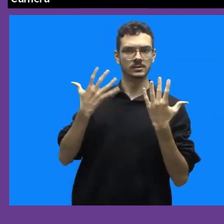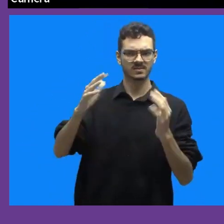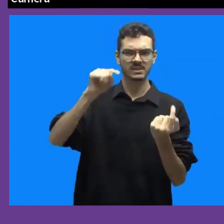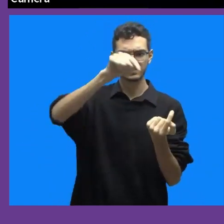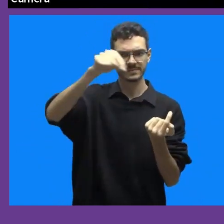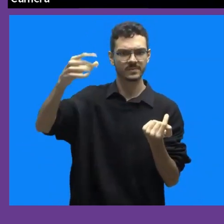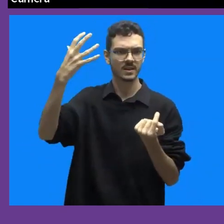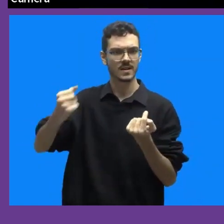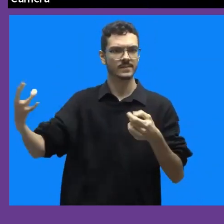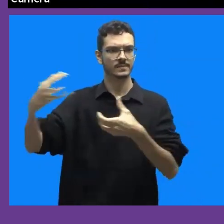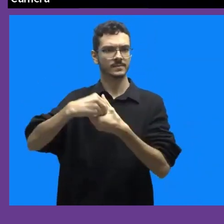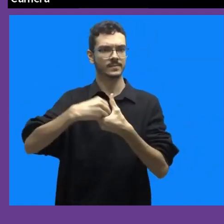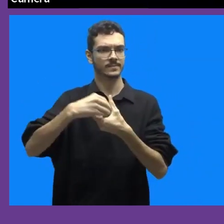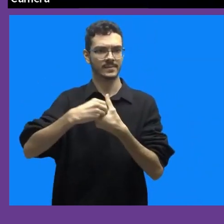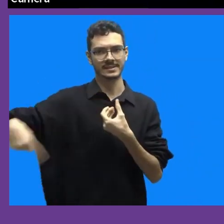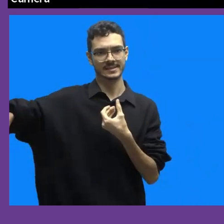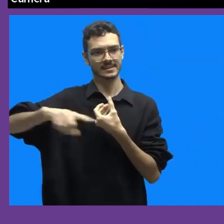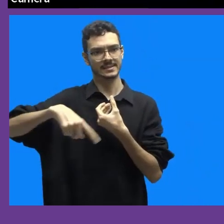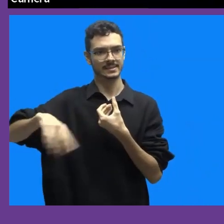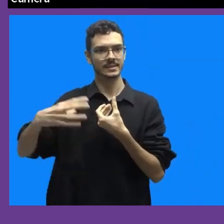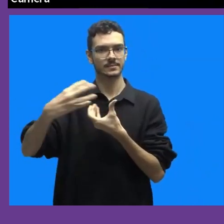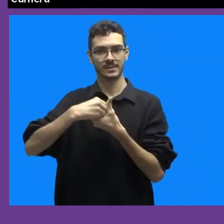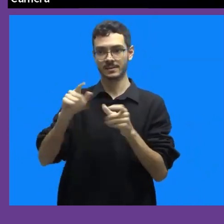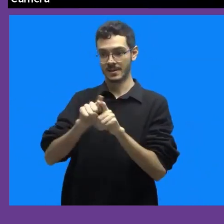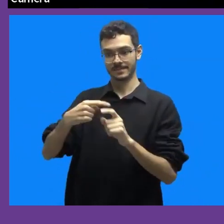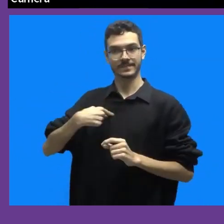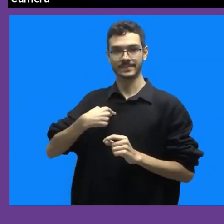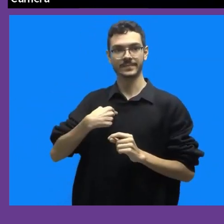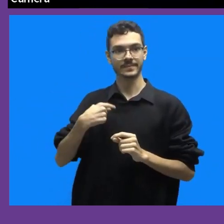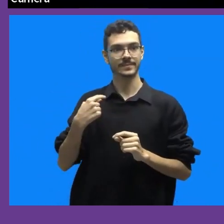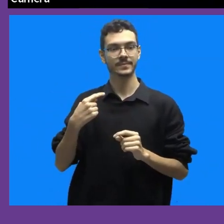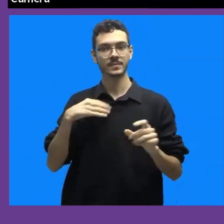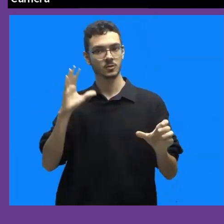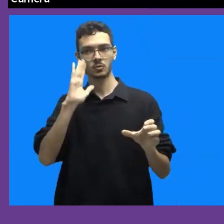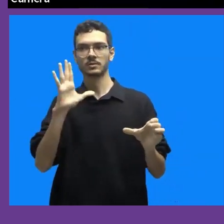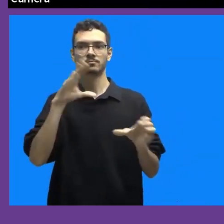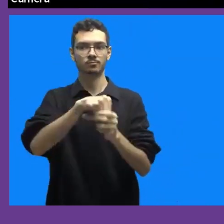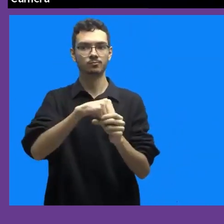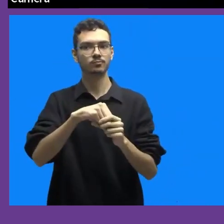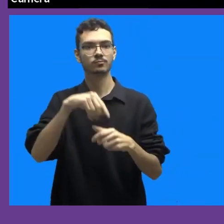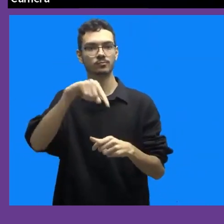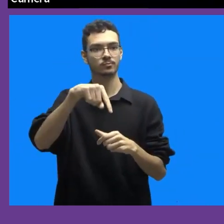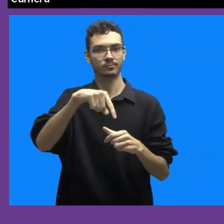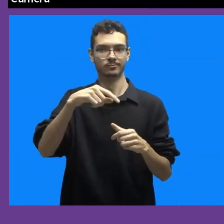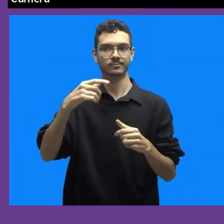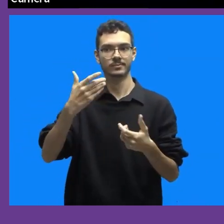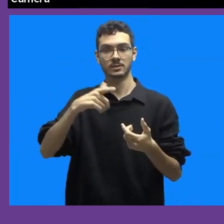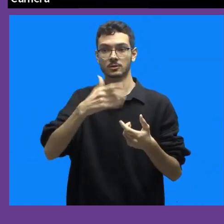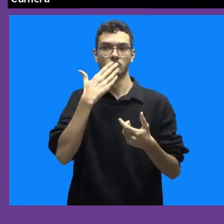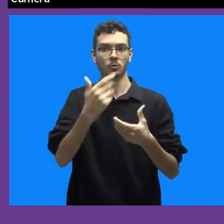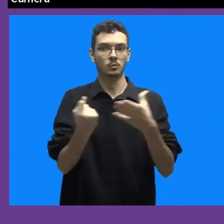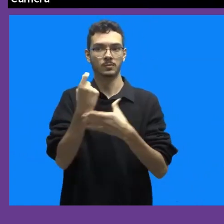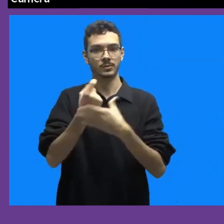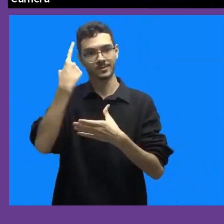We'll also have the opportunity to discuss the unique challenges and successes that come with implementing these